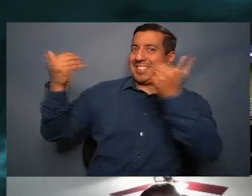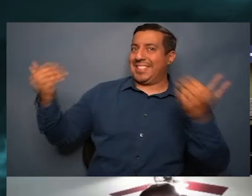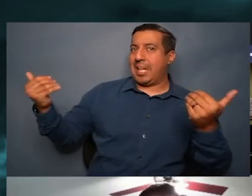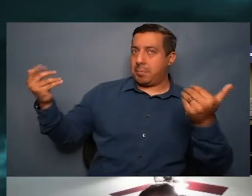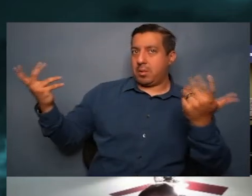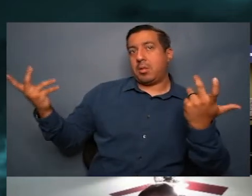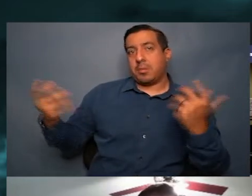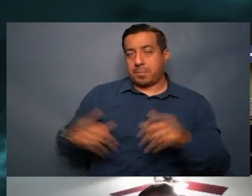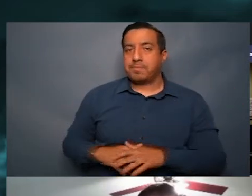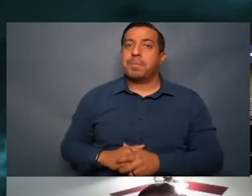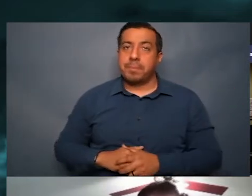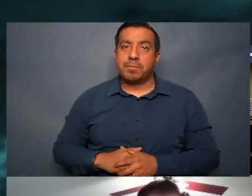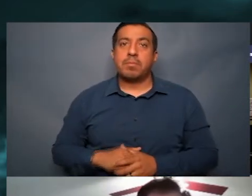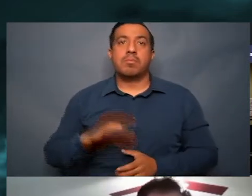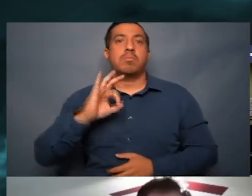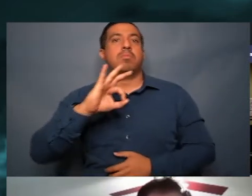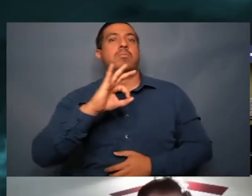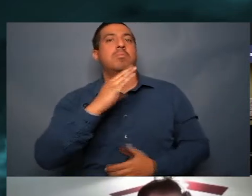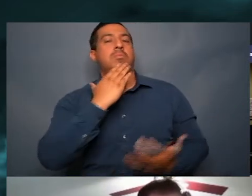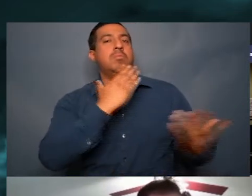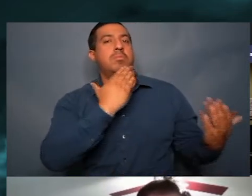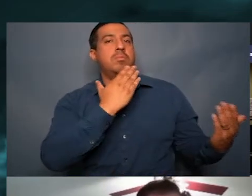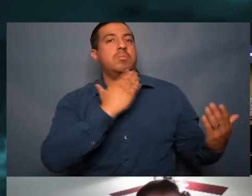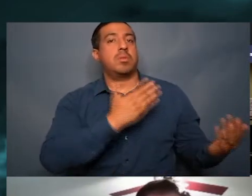Thanks, Takia. Mark?